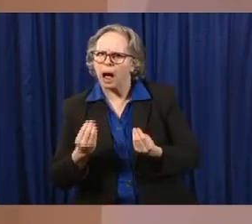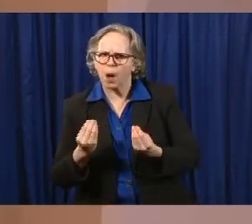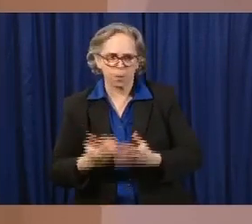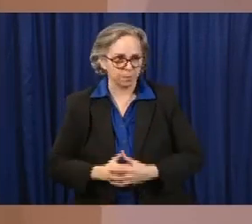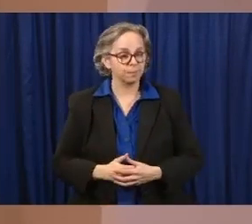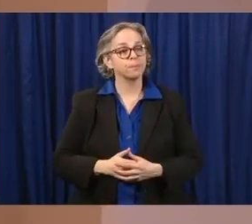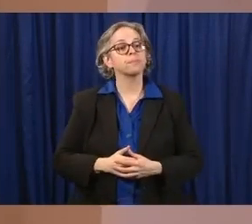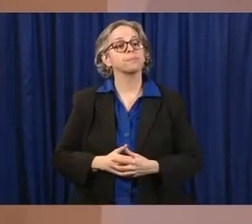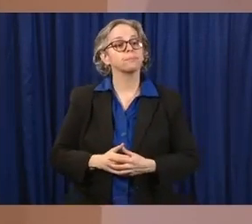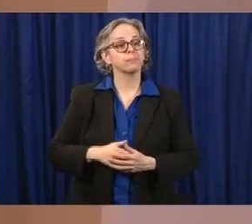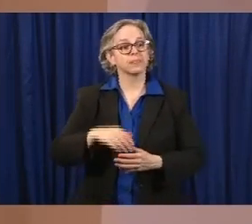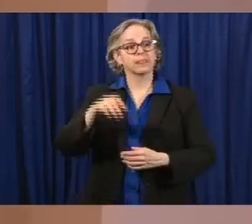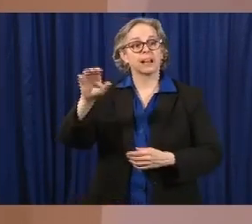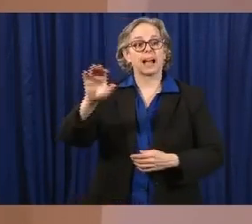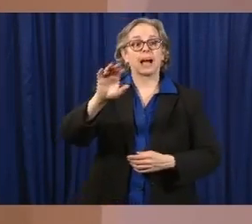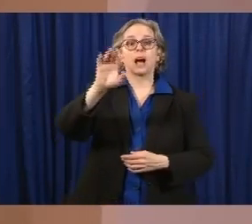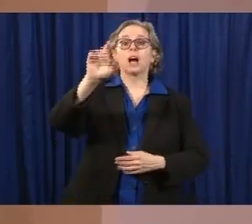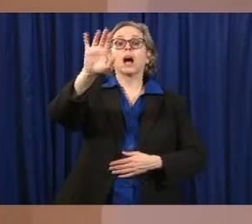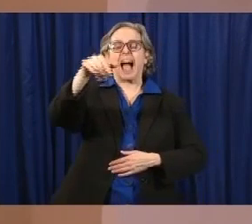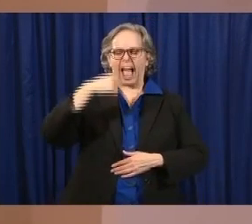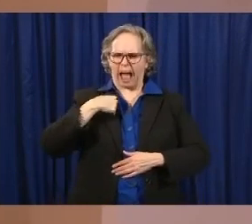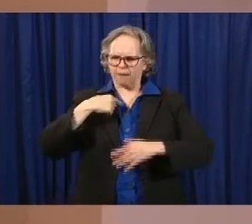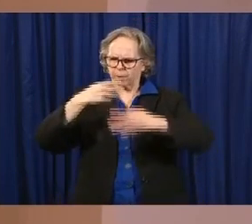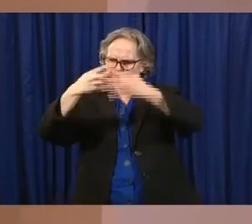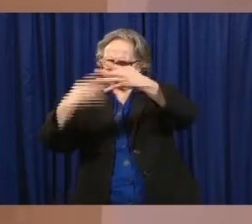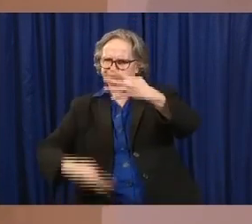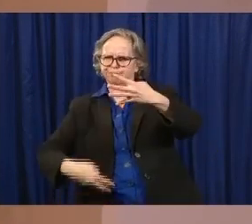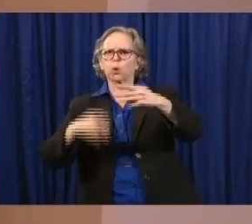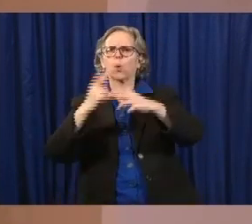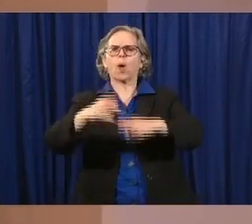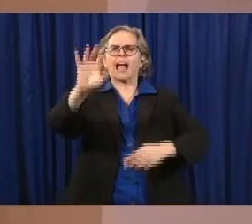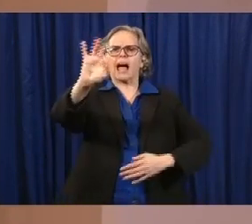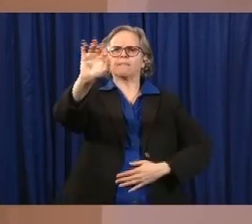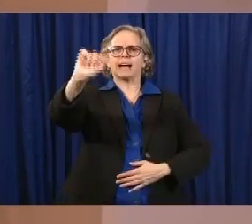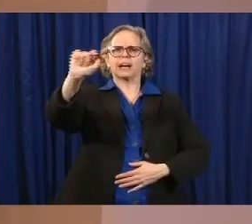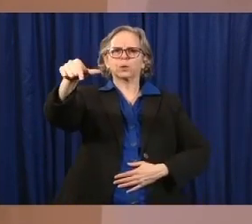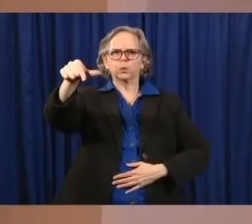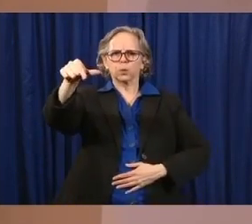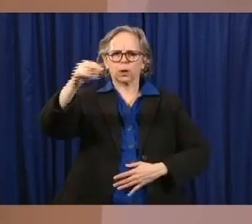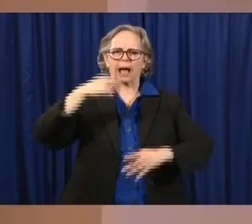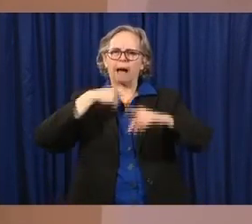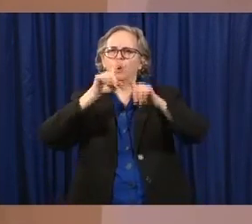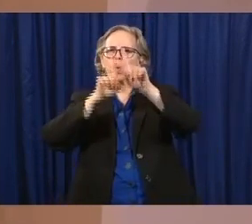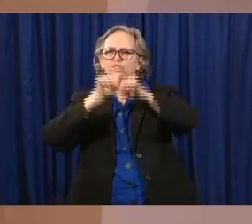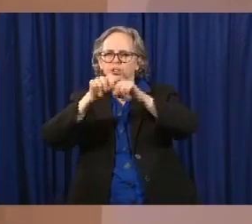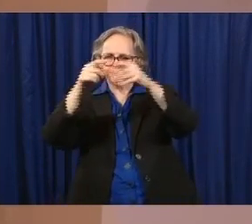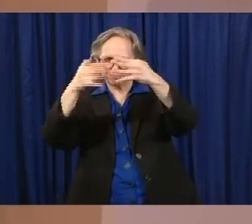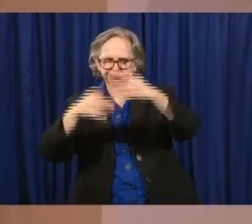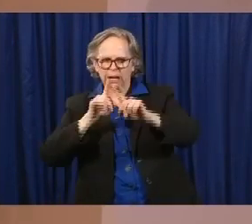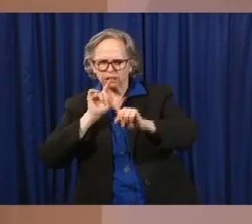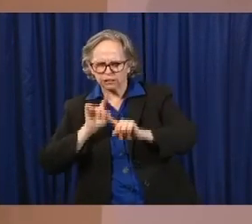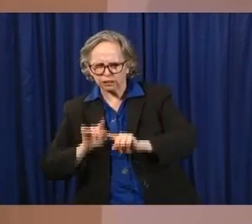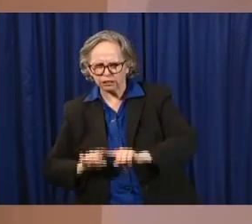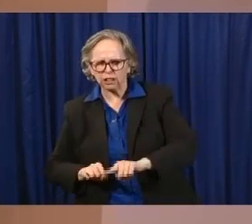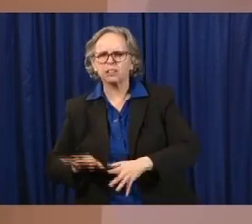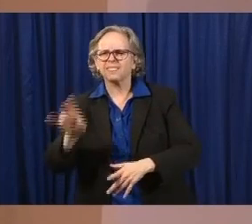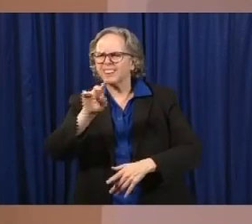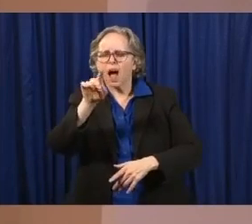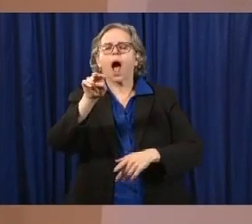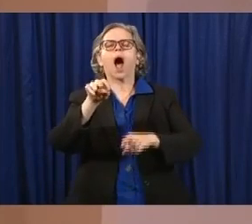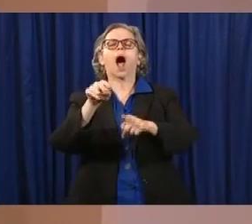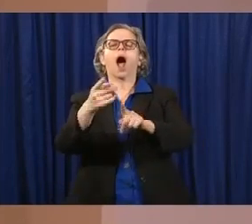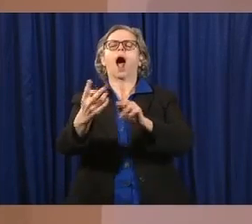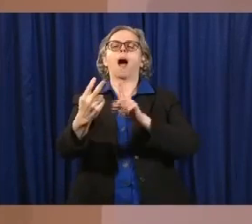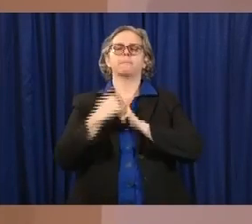asked questions, and the answers to those should be there for you. But if not, if you go all the way to the bottom, you will see that there's a place where you